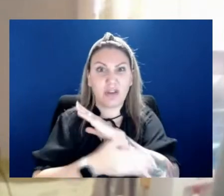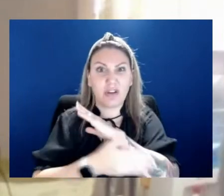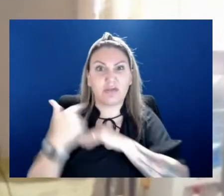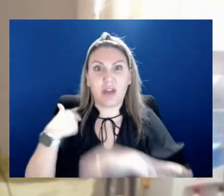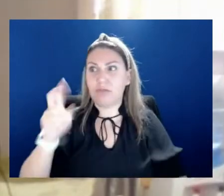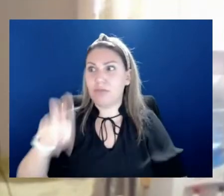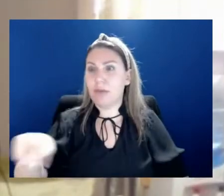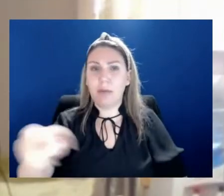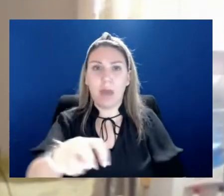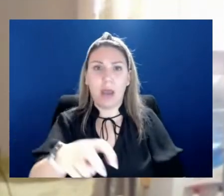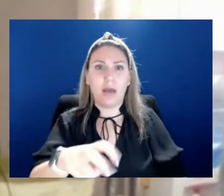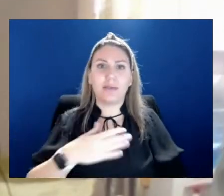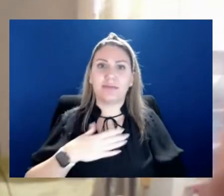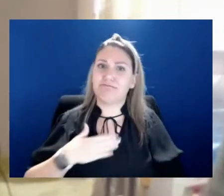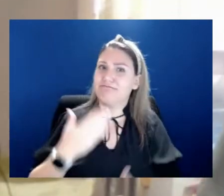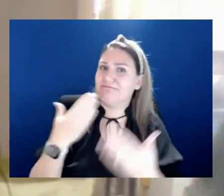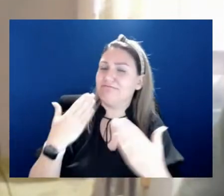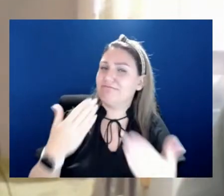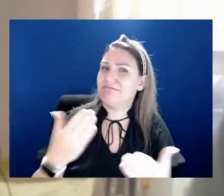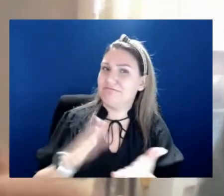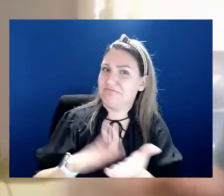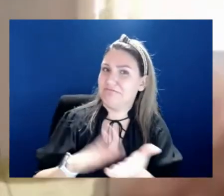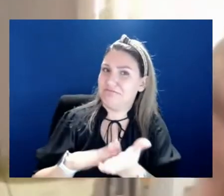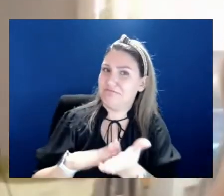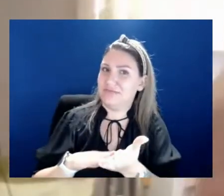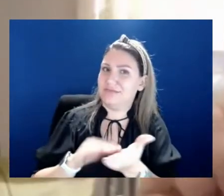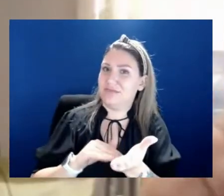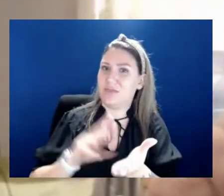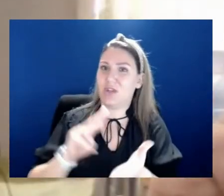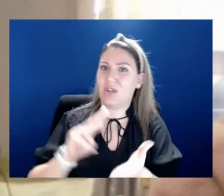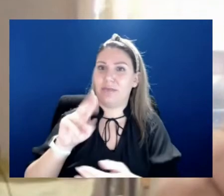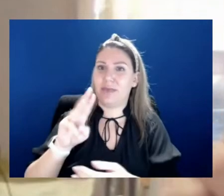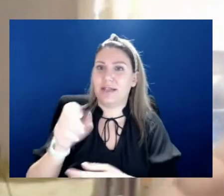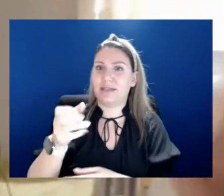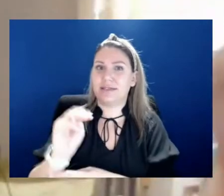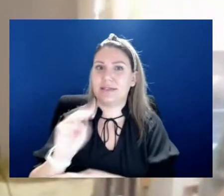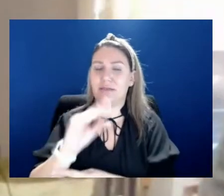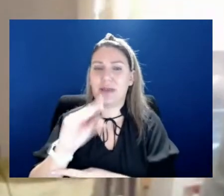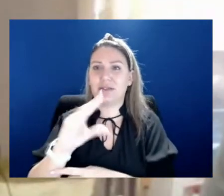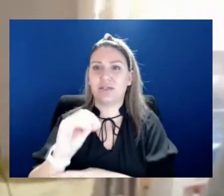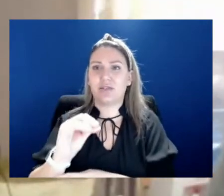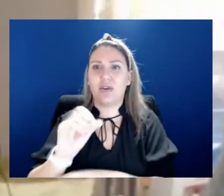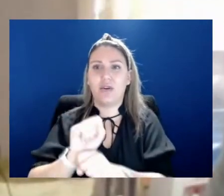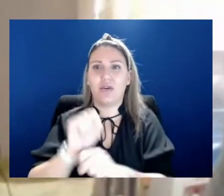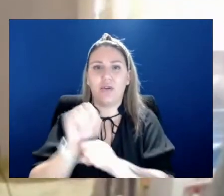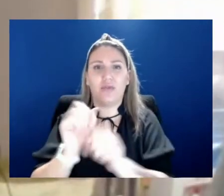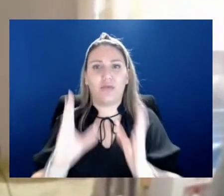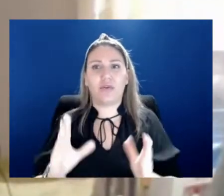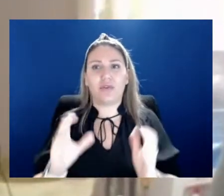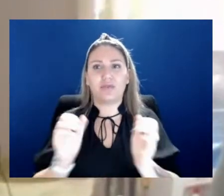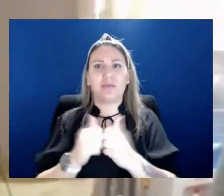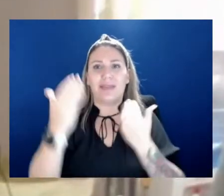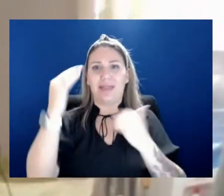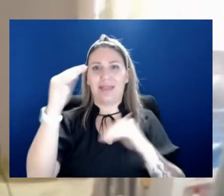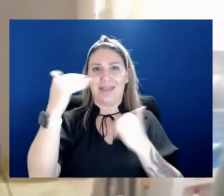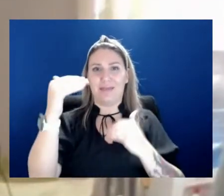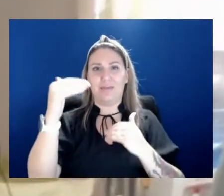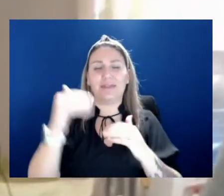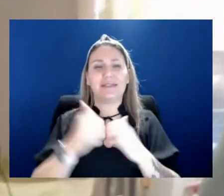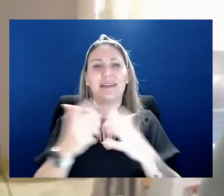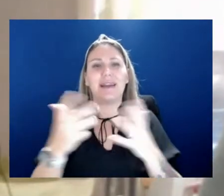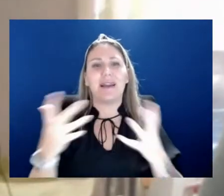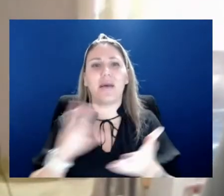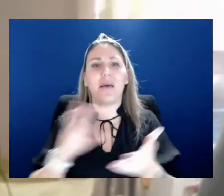hat's off to Dr. Maxime and his colleagues who are doing such a job with a very limited amount of